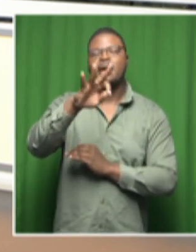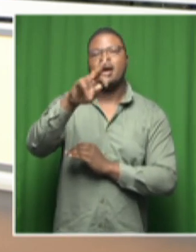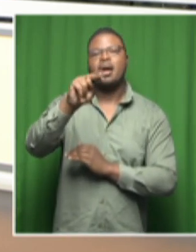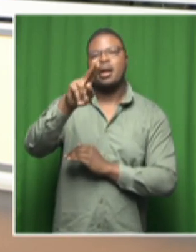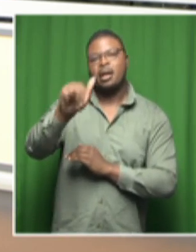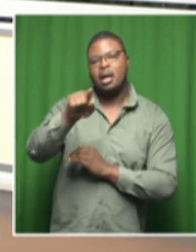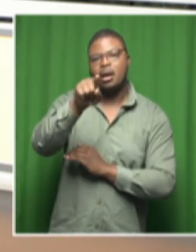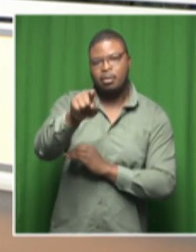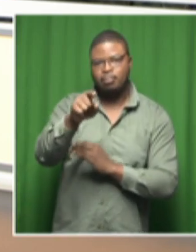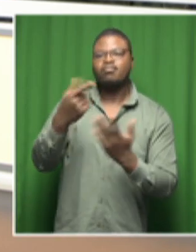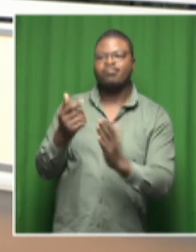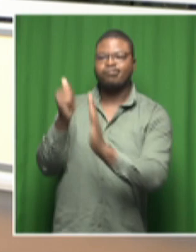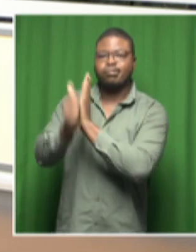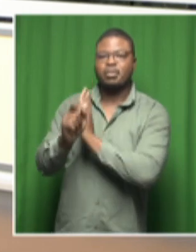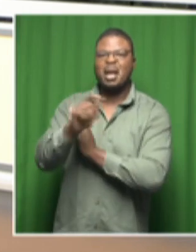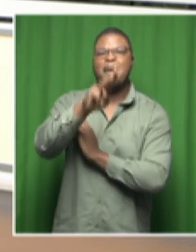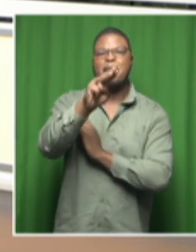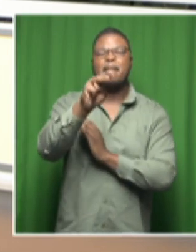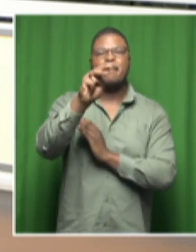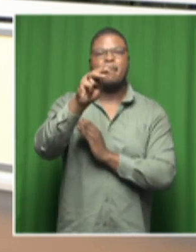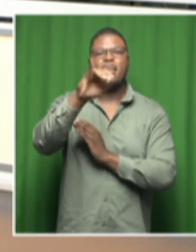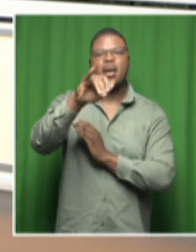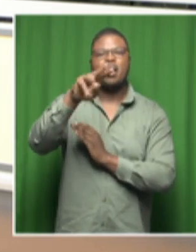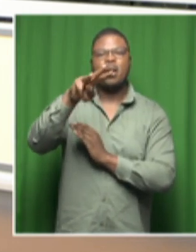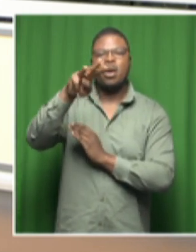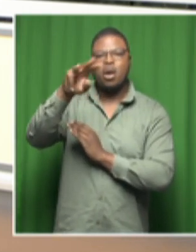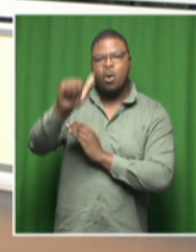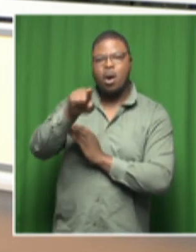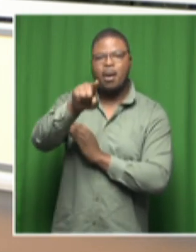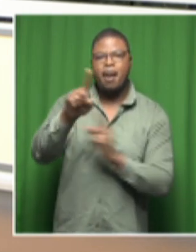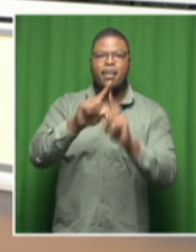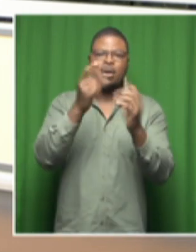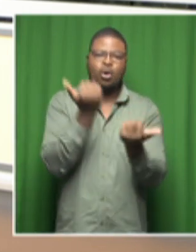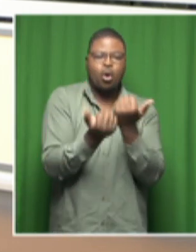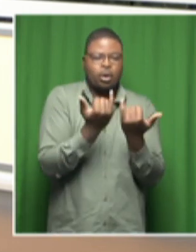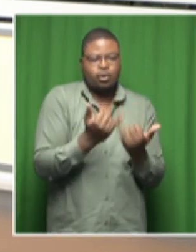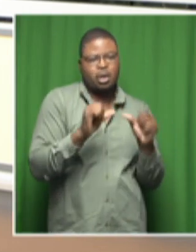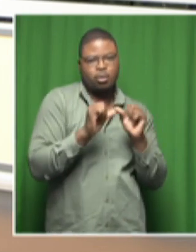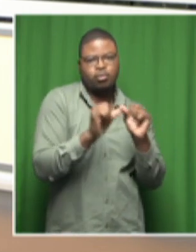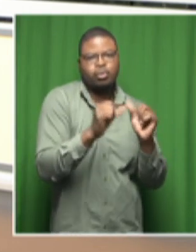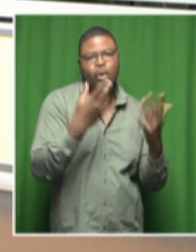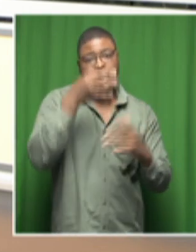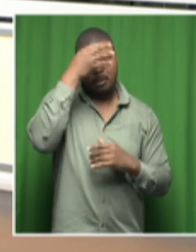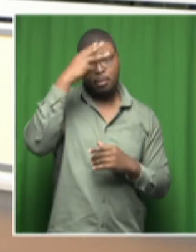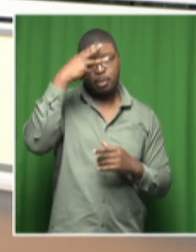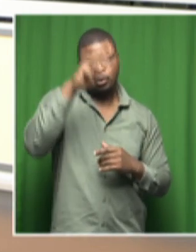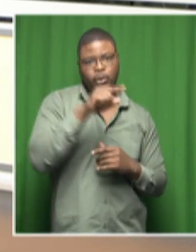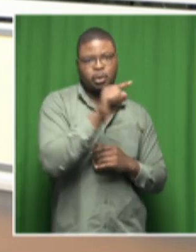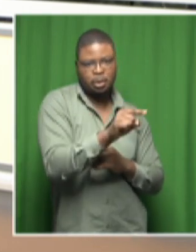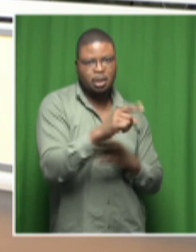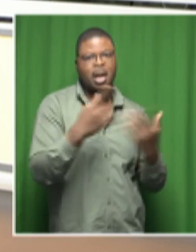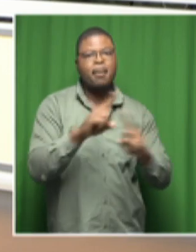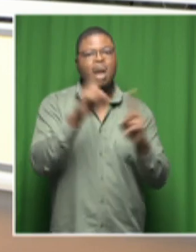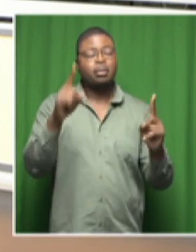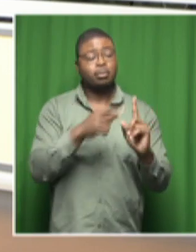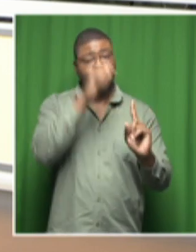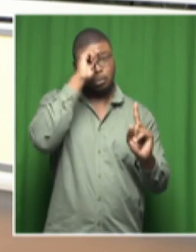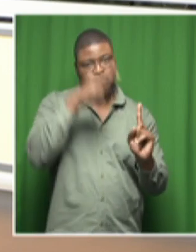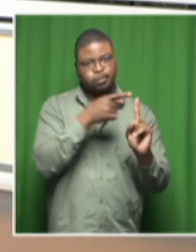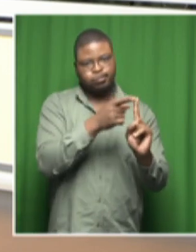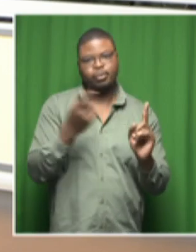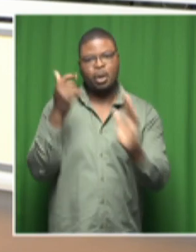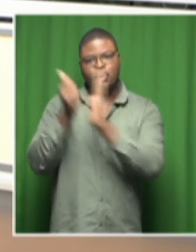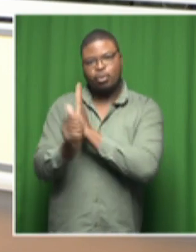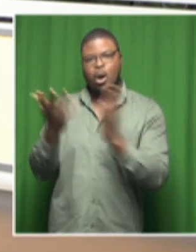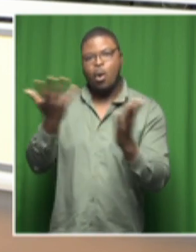neighbour likely to take the stand at the High Court in Pretoria this morning. Meyiwa was at the home of Gladness Khumalo, who is singer